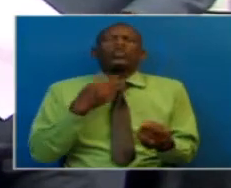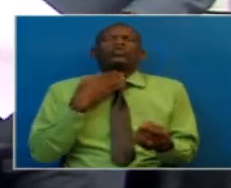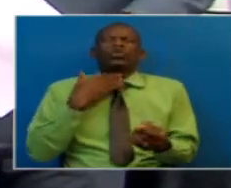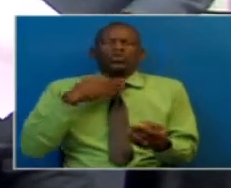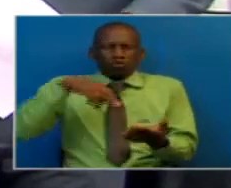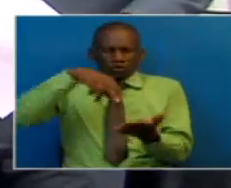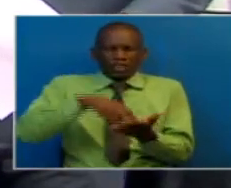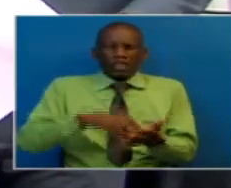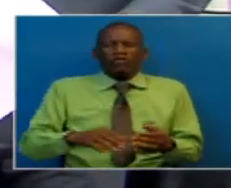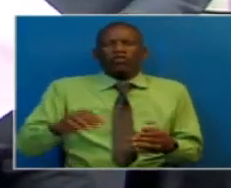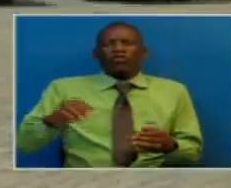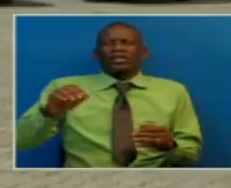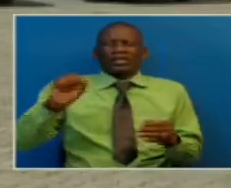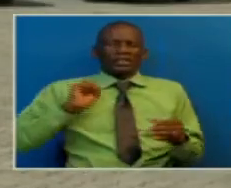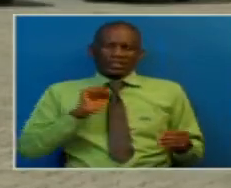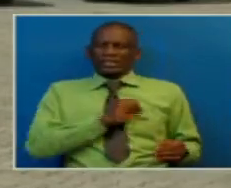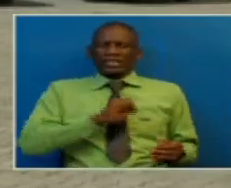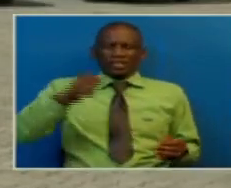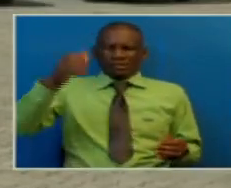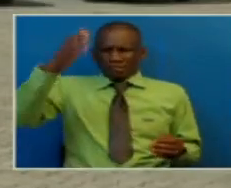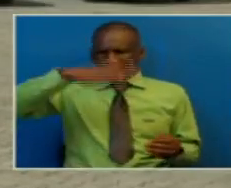UDA party ticket.